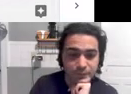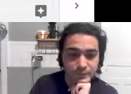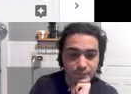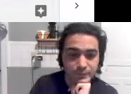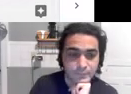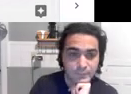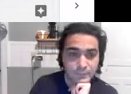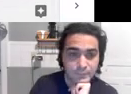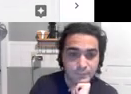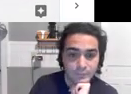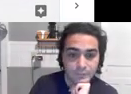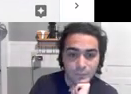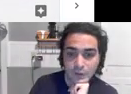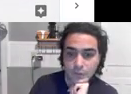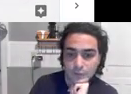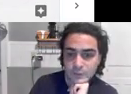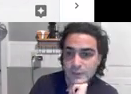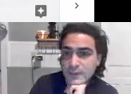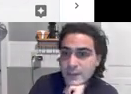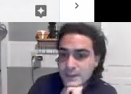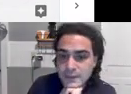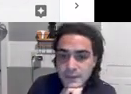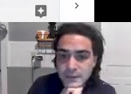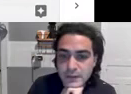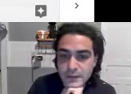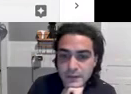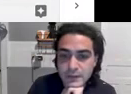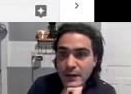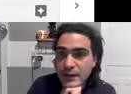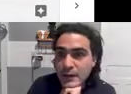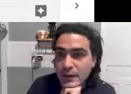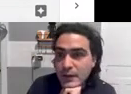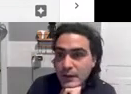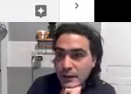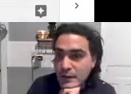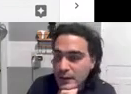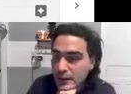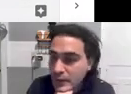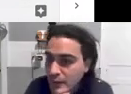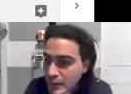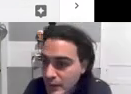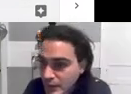I put it in the chat there. Oh, did not see that.